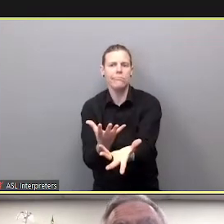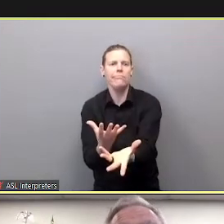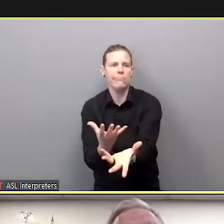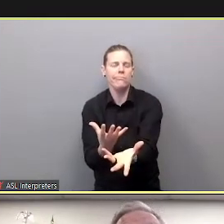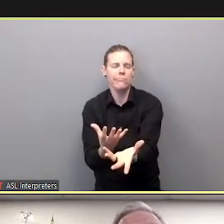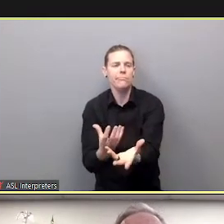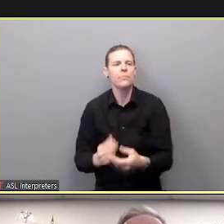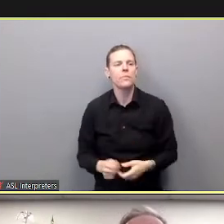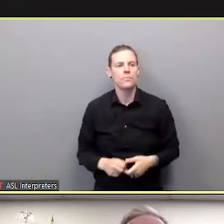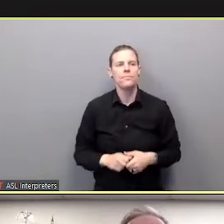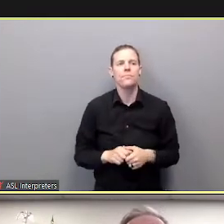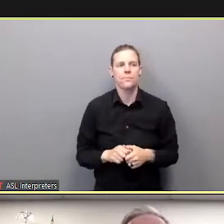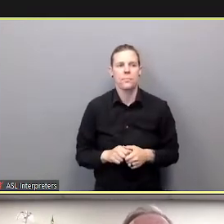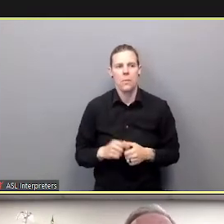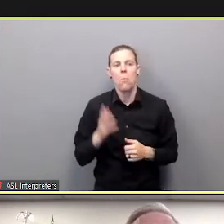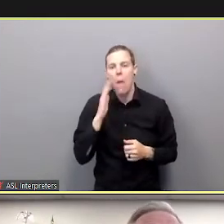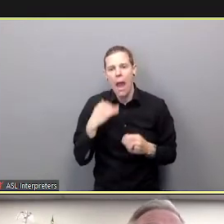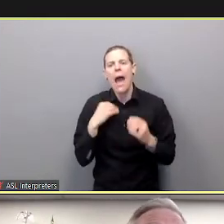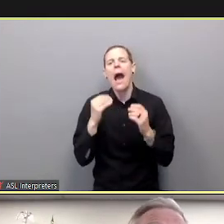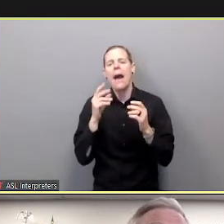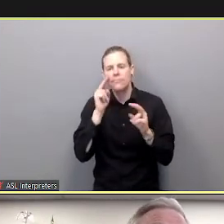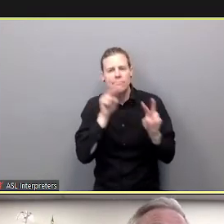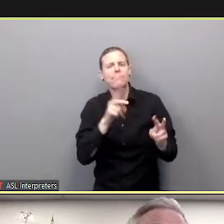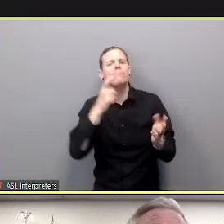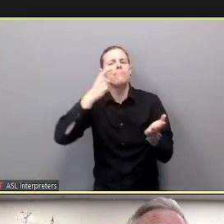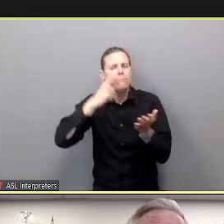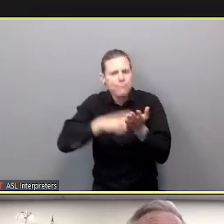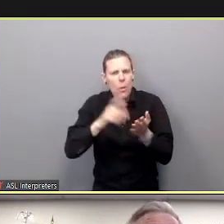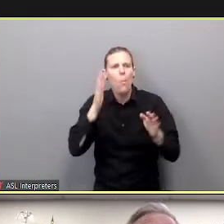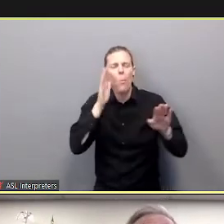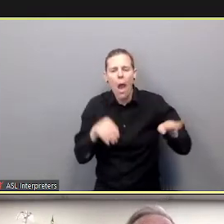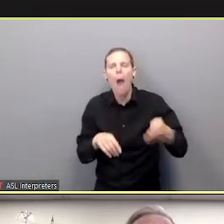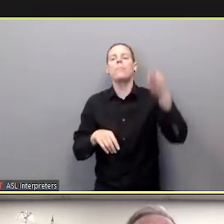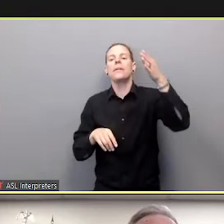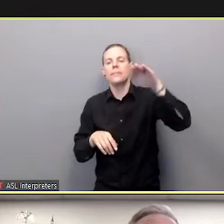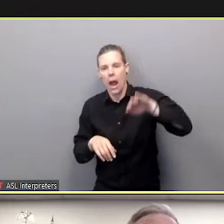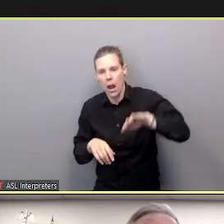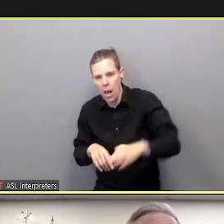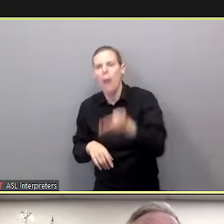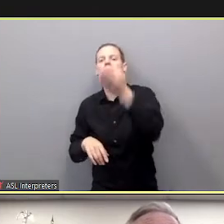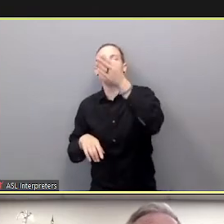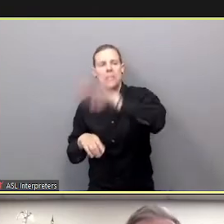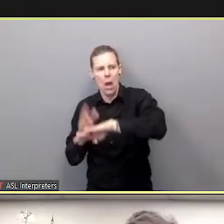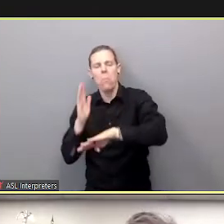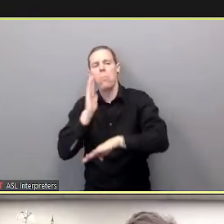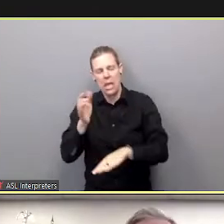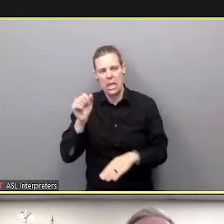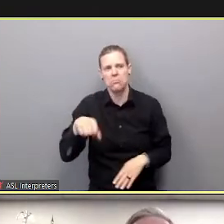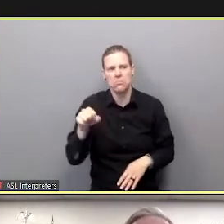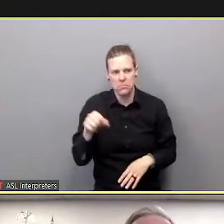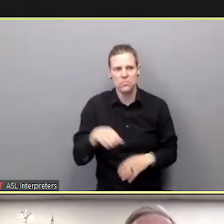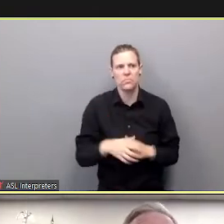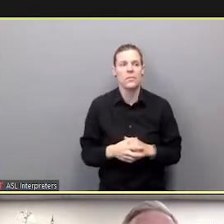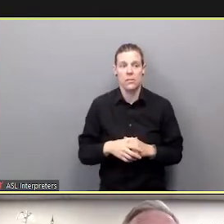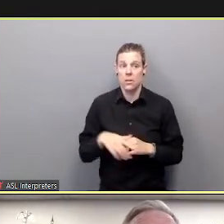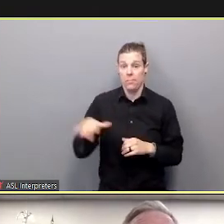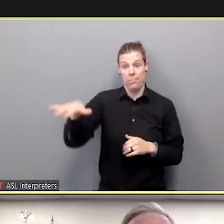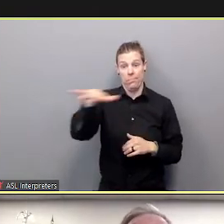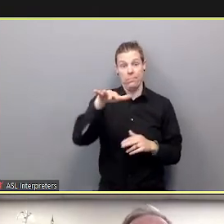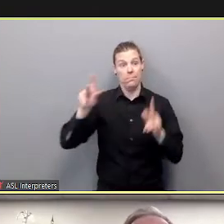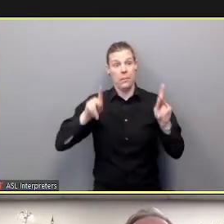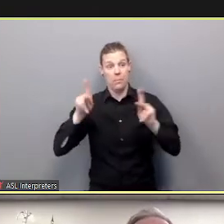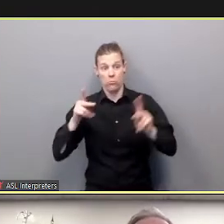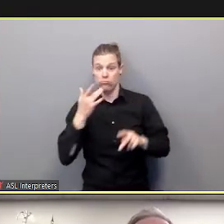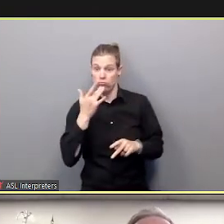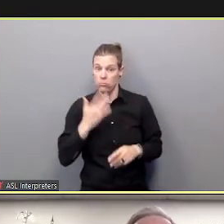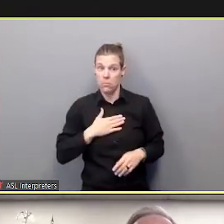people in a recent survey said they'd most like to get a vaccination for their kids at their provider office. So we're asking for the remaining